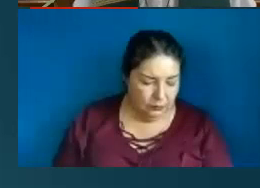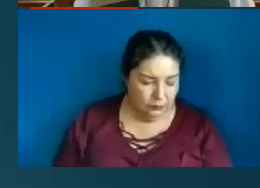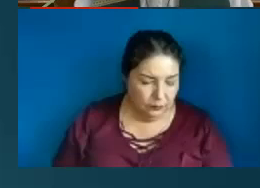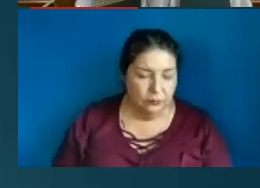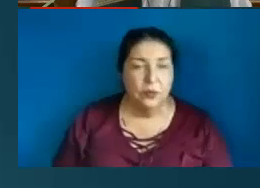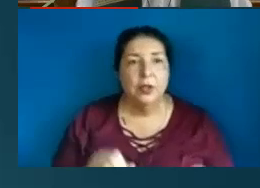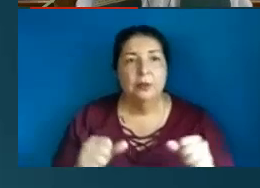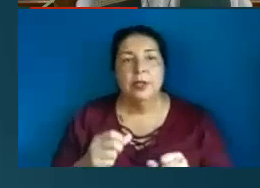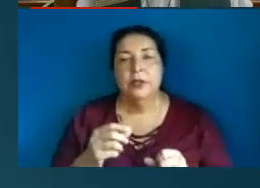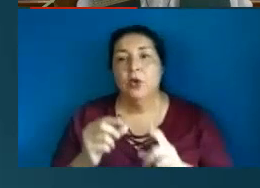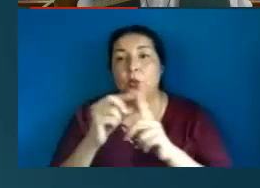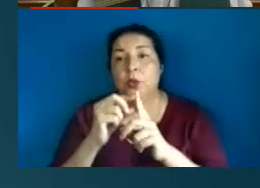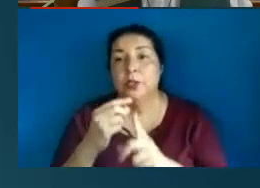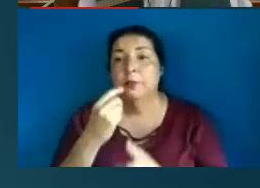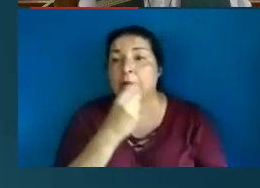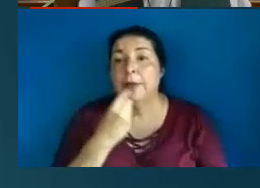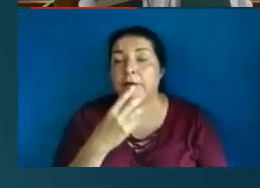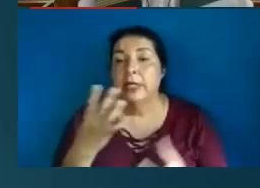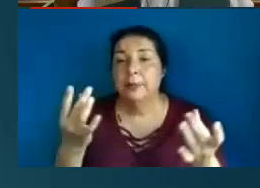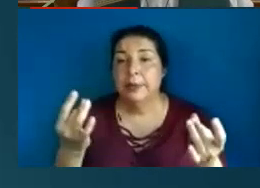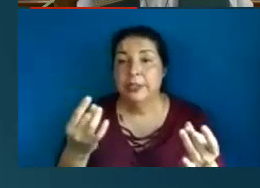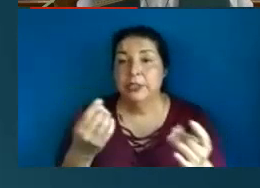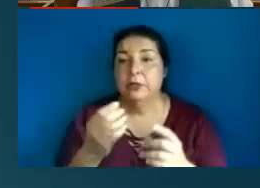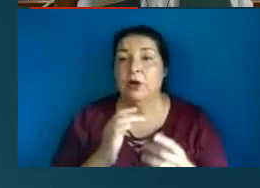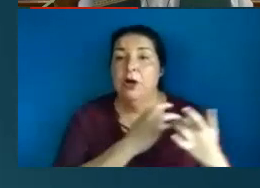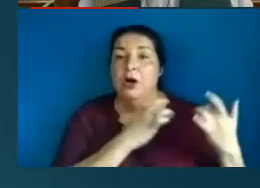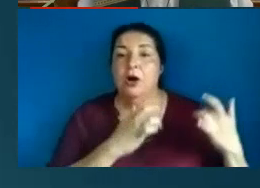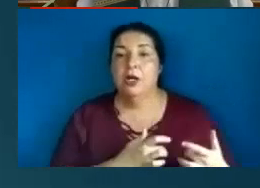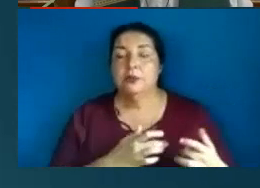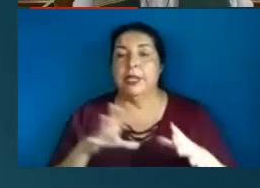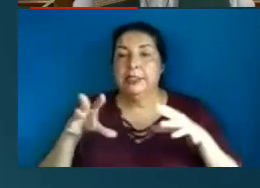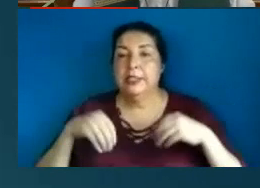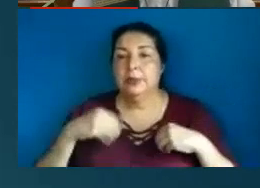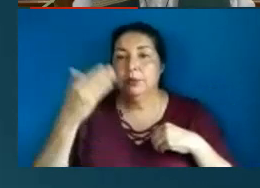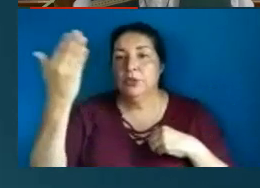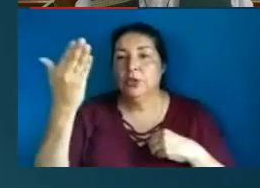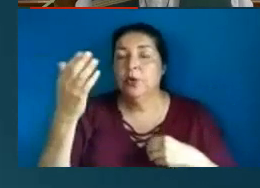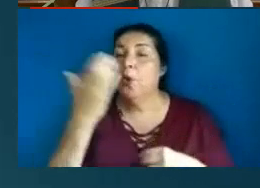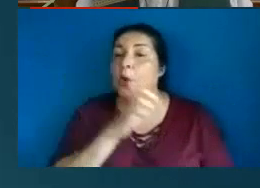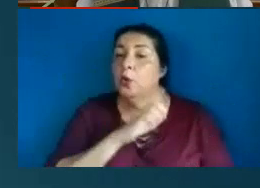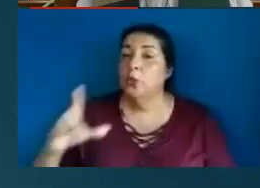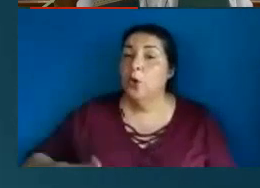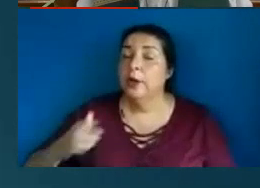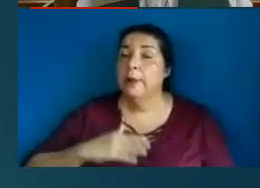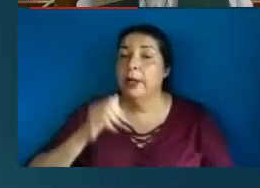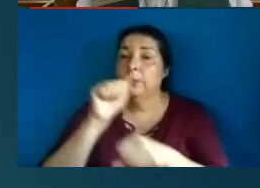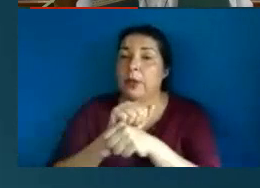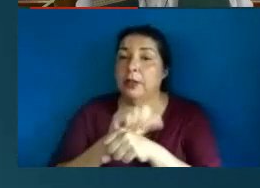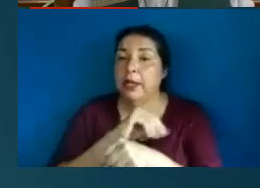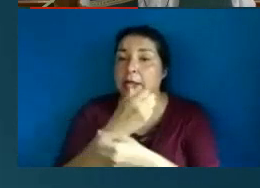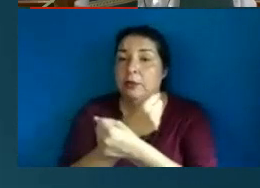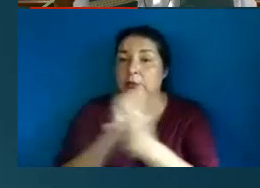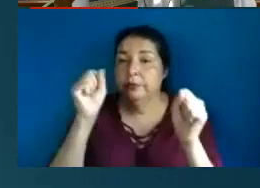May the words of my mouth and the meditation of our hearts be acceptable to you, O Lord, my rock and